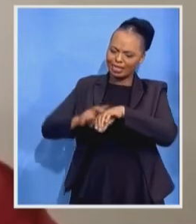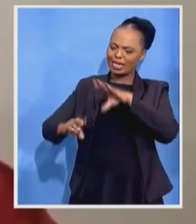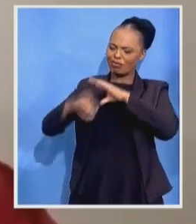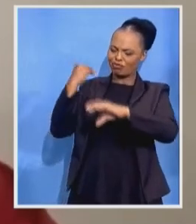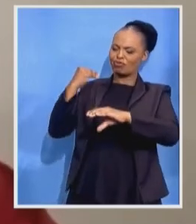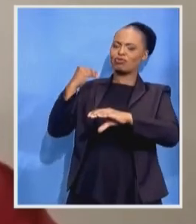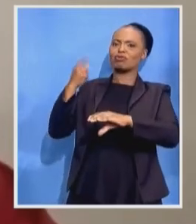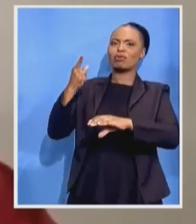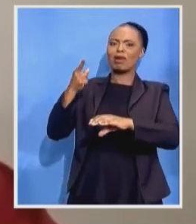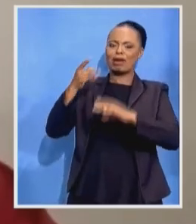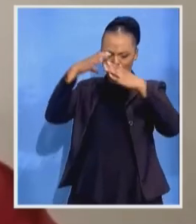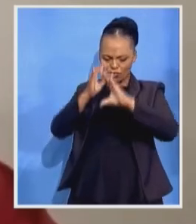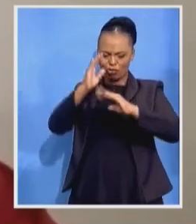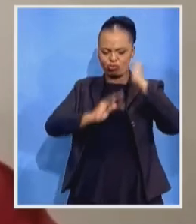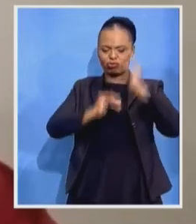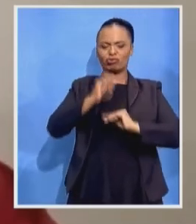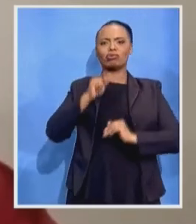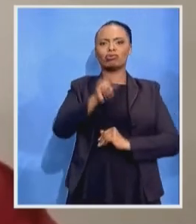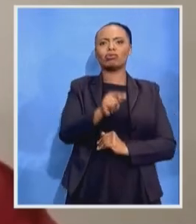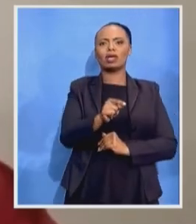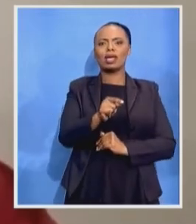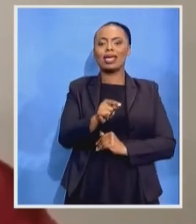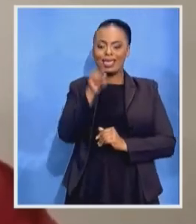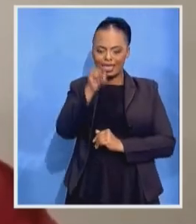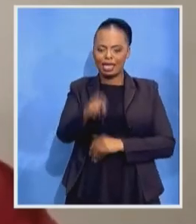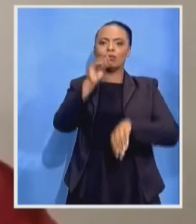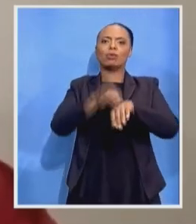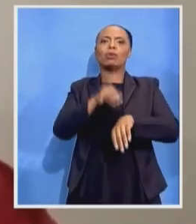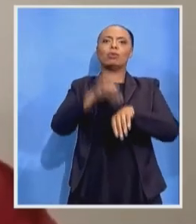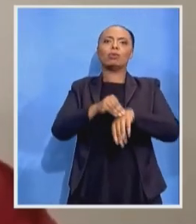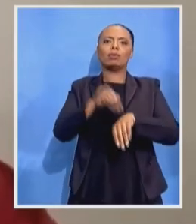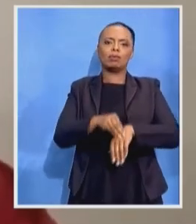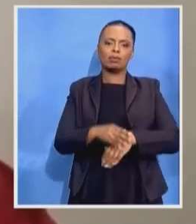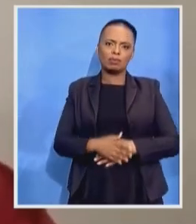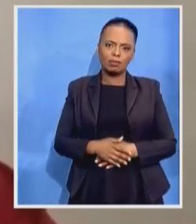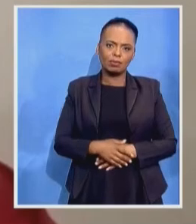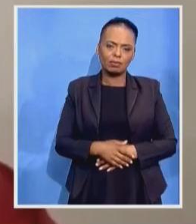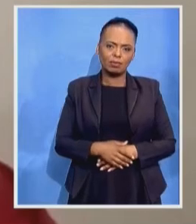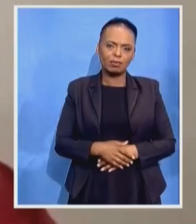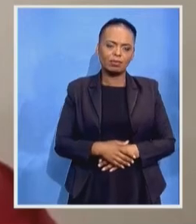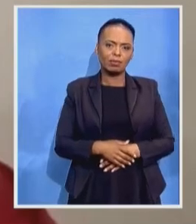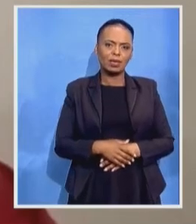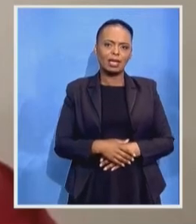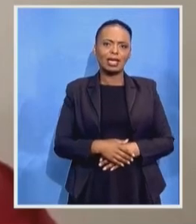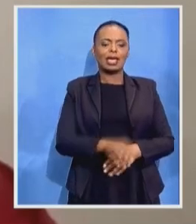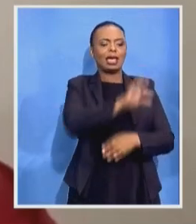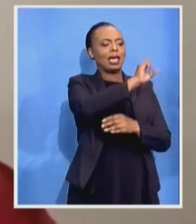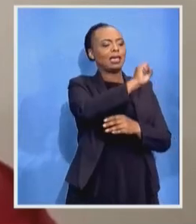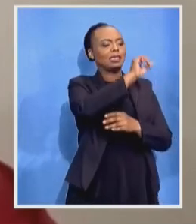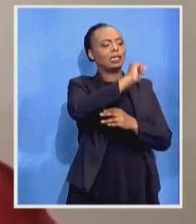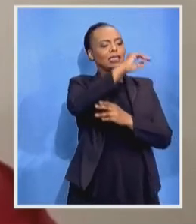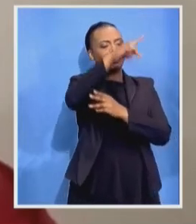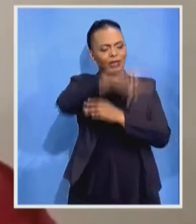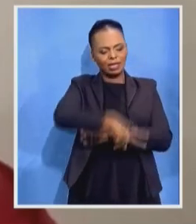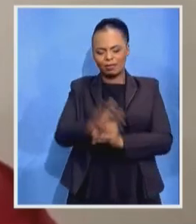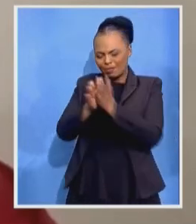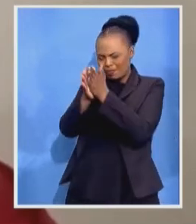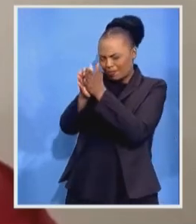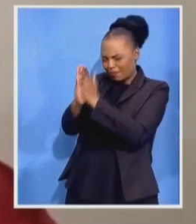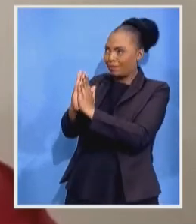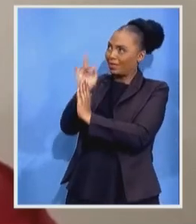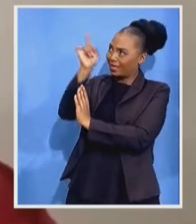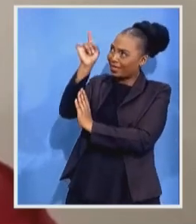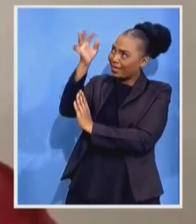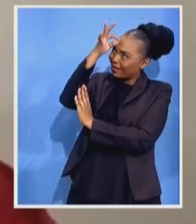prove to be a problem. The SACP calls upon government to take measures to put